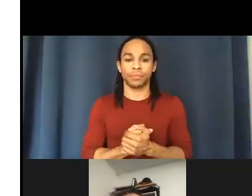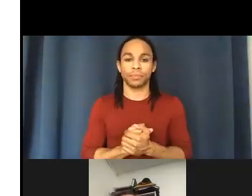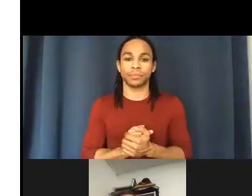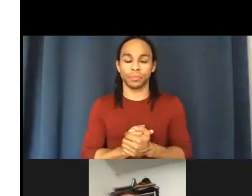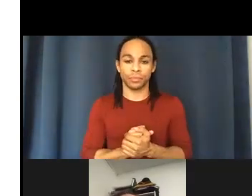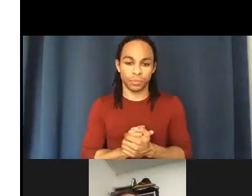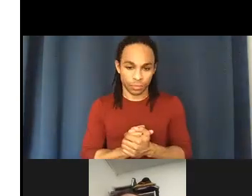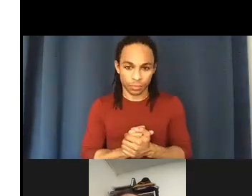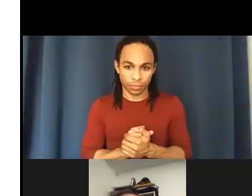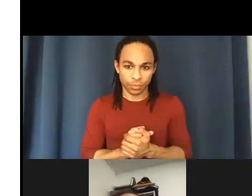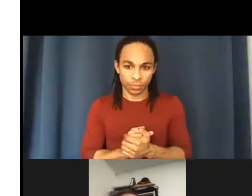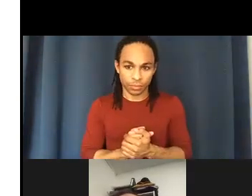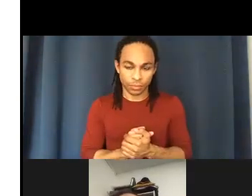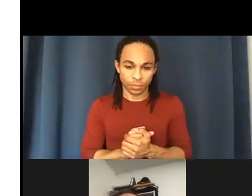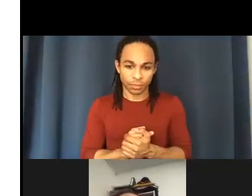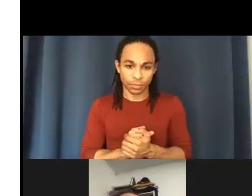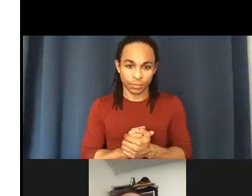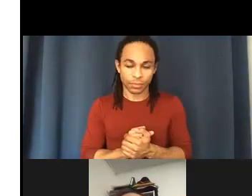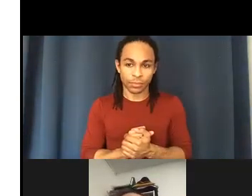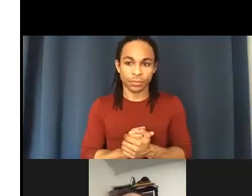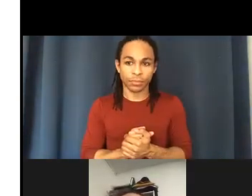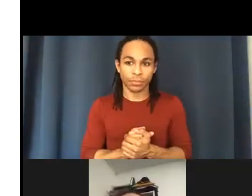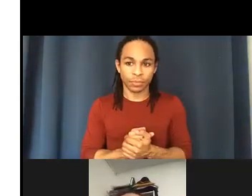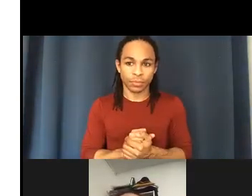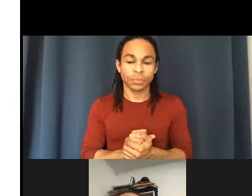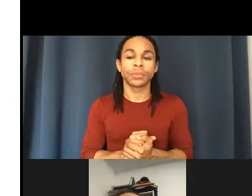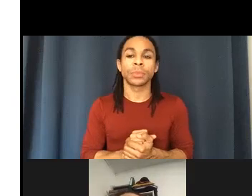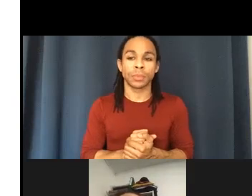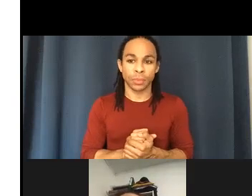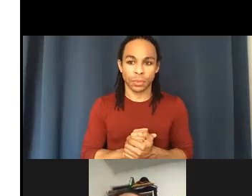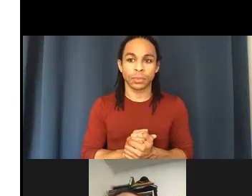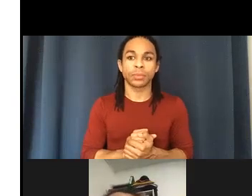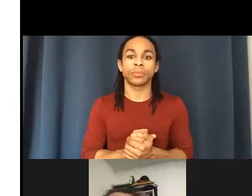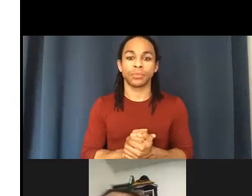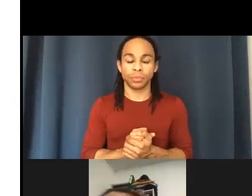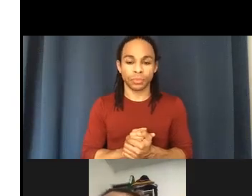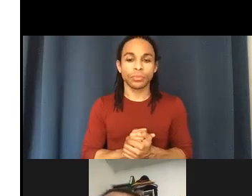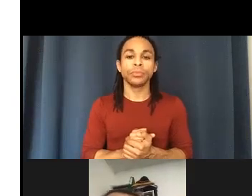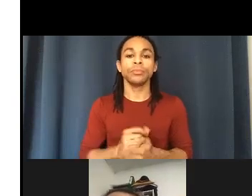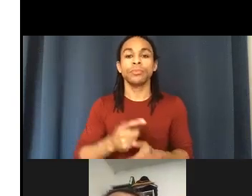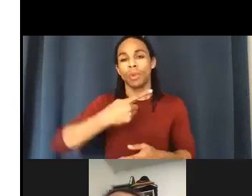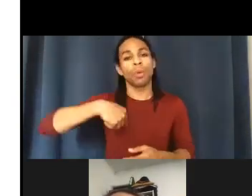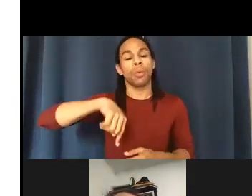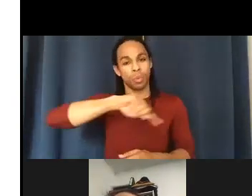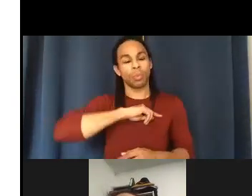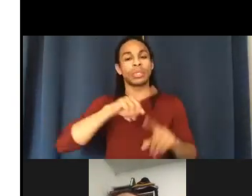and as a movement, we depend on the Confederation of Family Medics